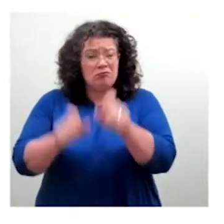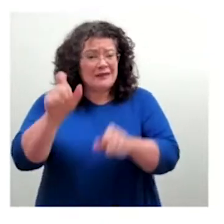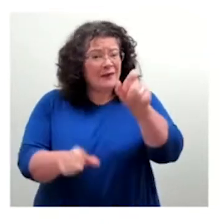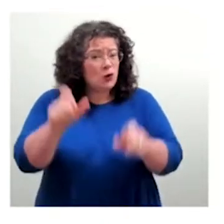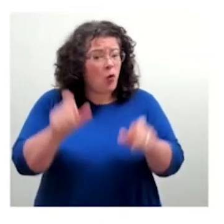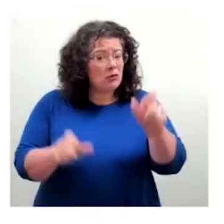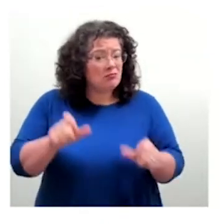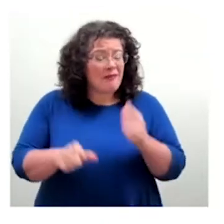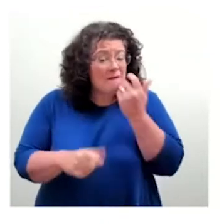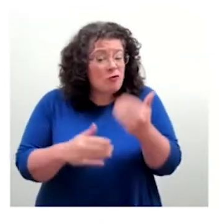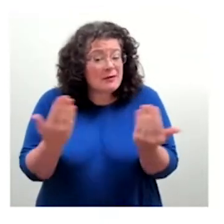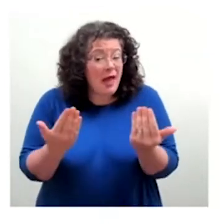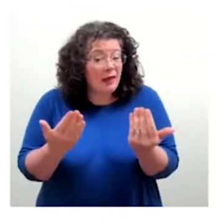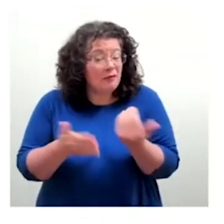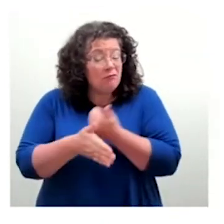Thank you. Take care. Thank you.